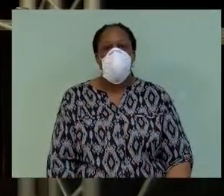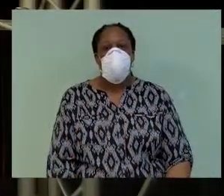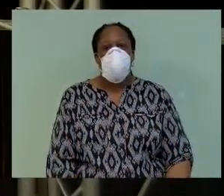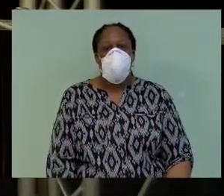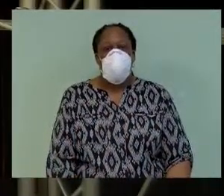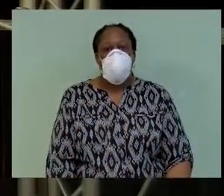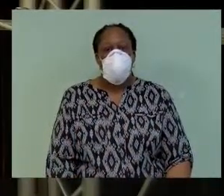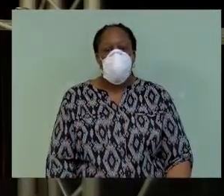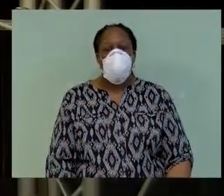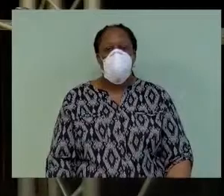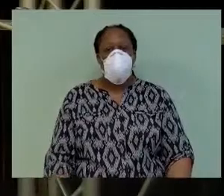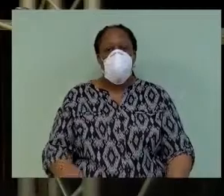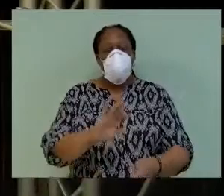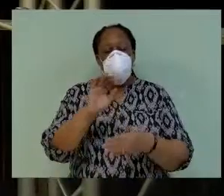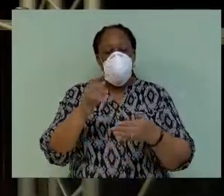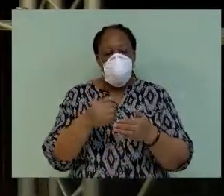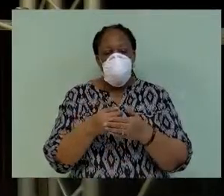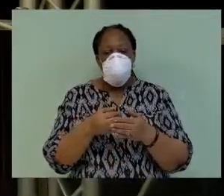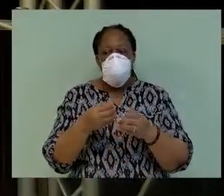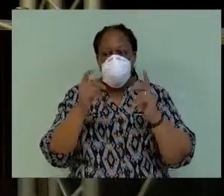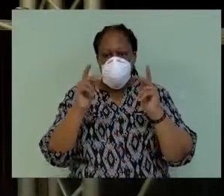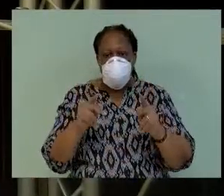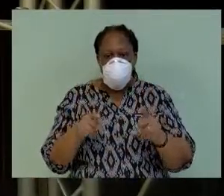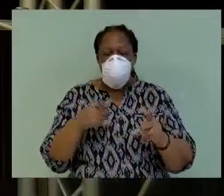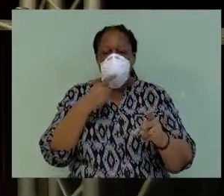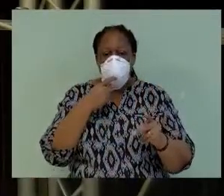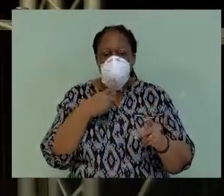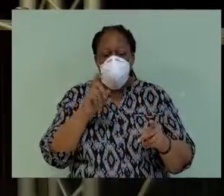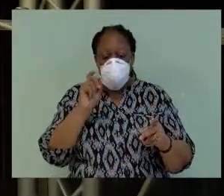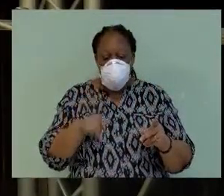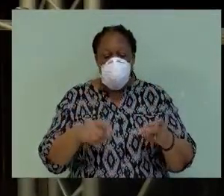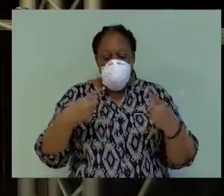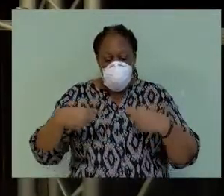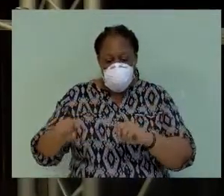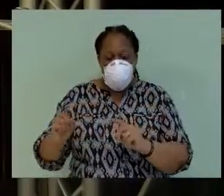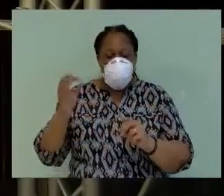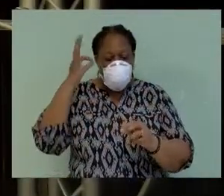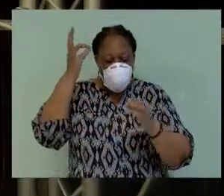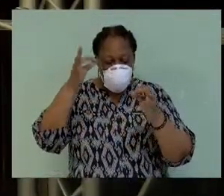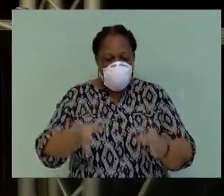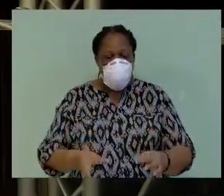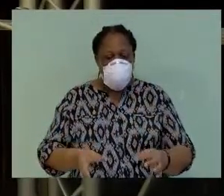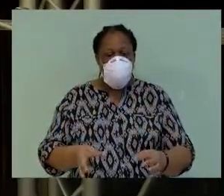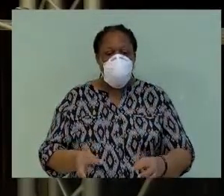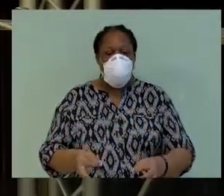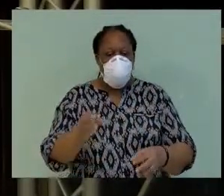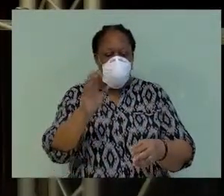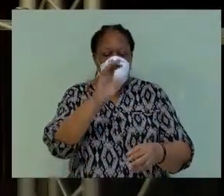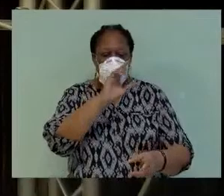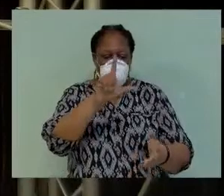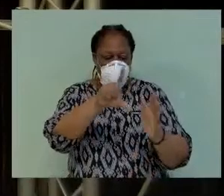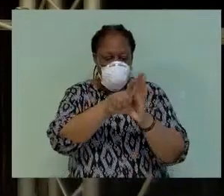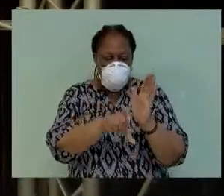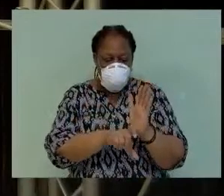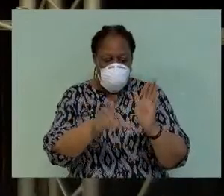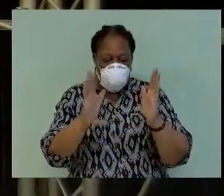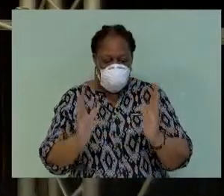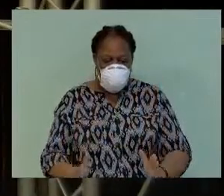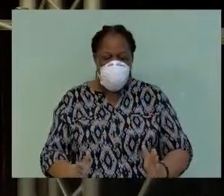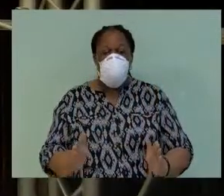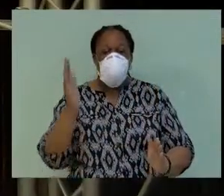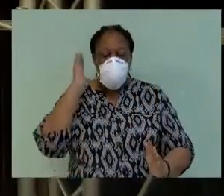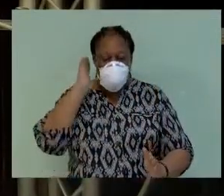this information will be communicated to their lawyers. In the case of litigants, in-person